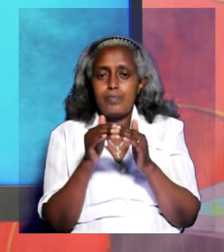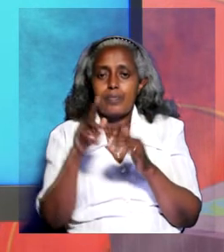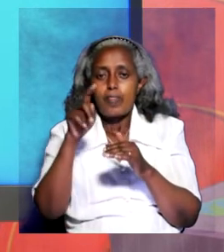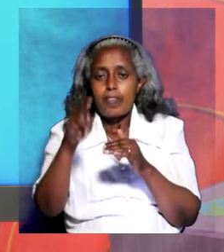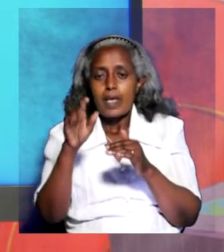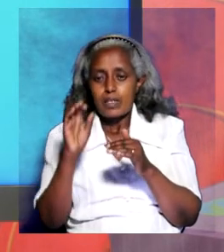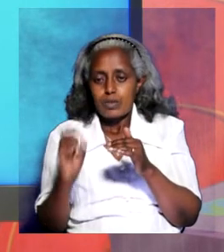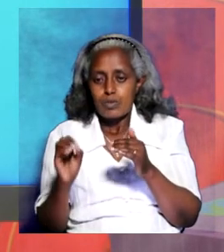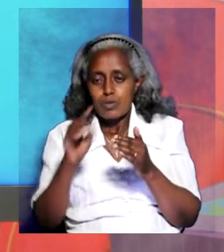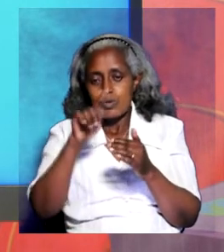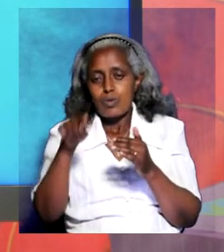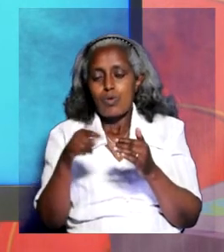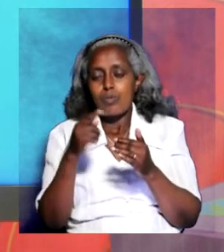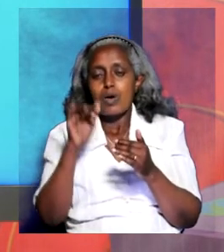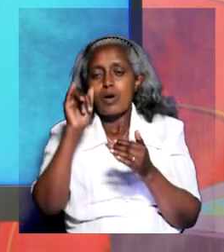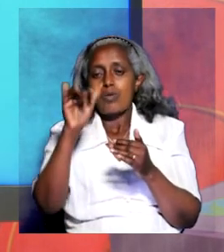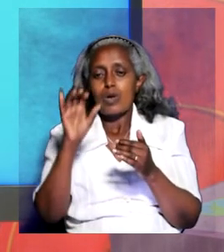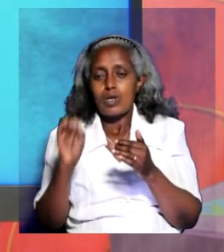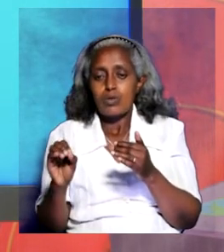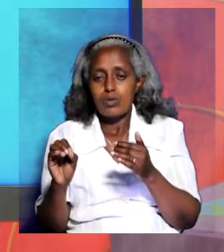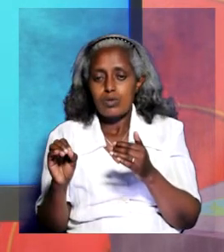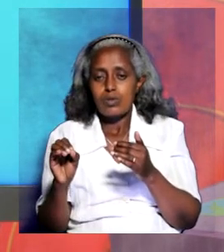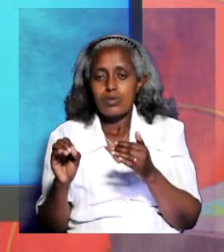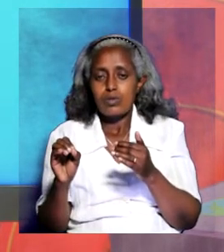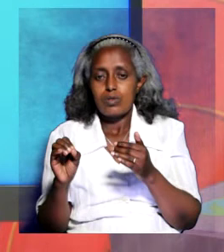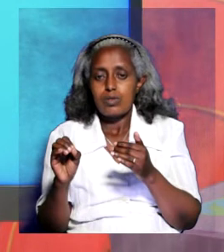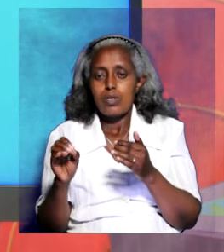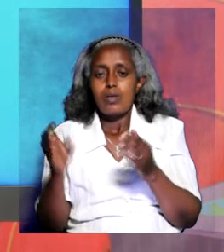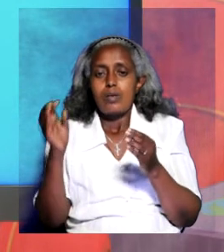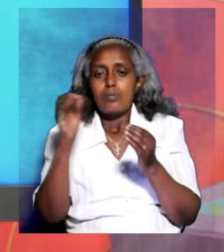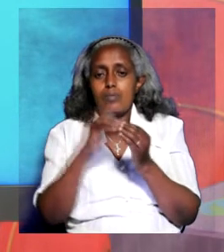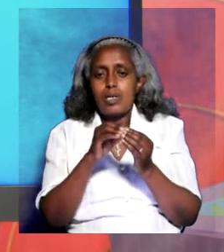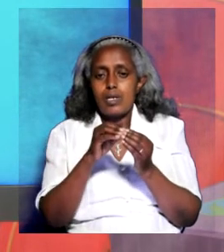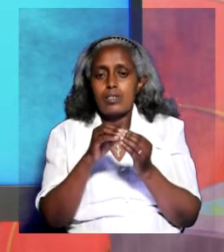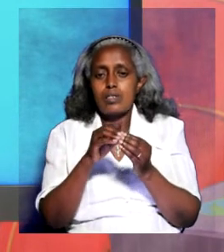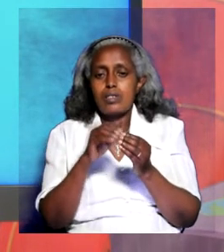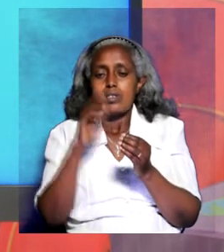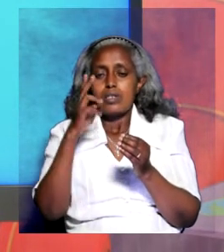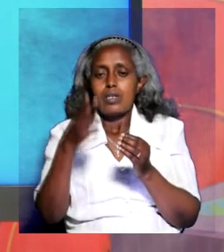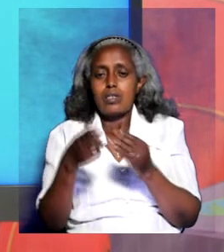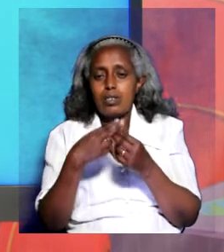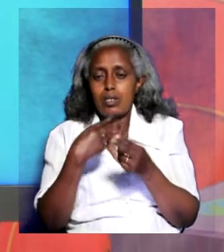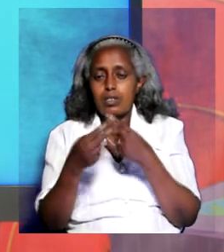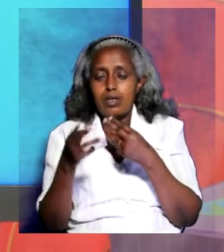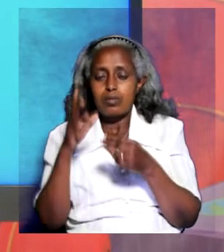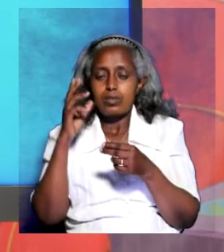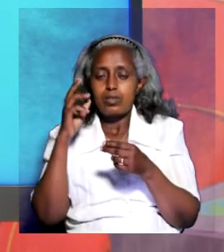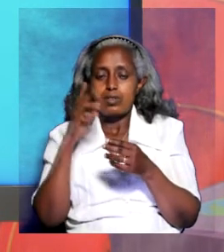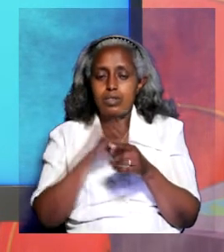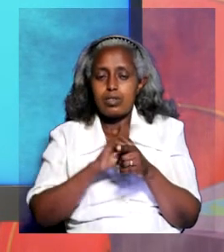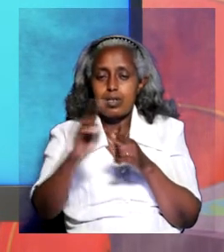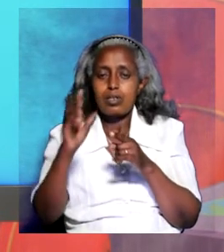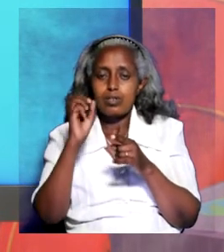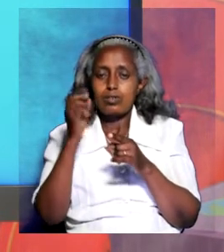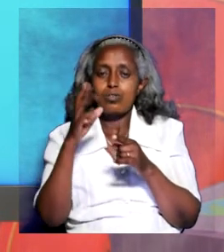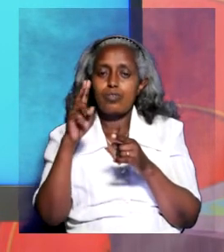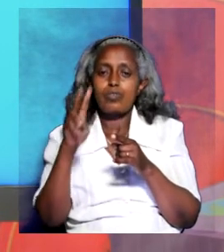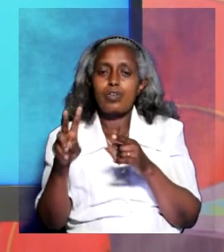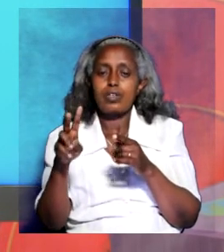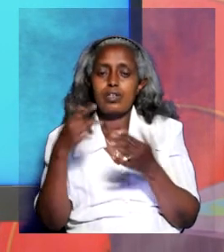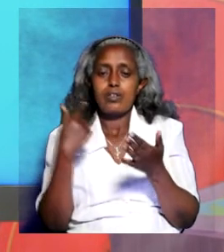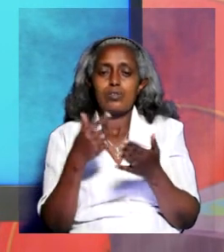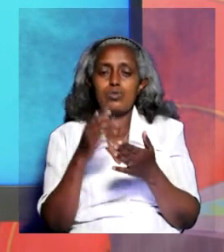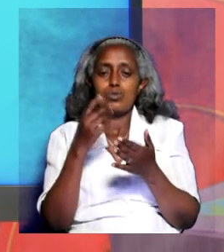x naught, y naught, plus lambda times the direction vector.